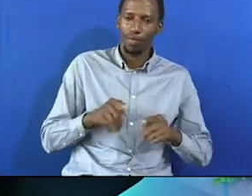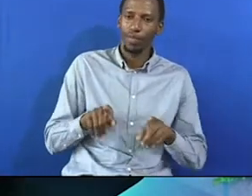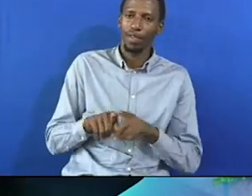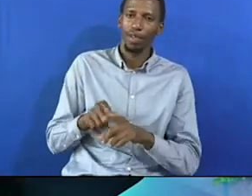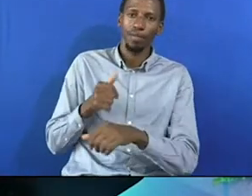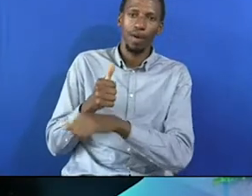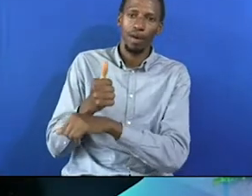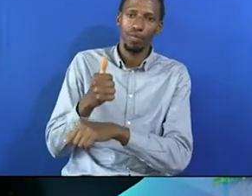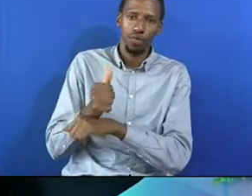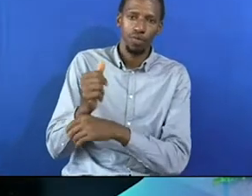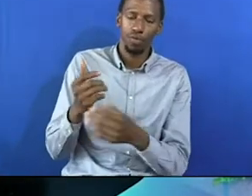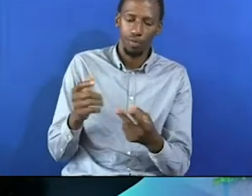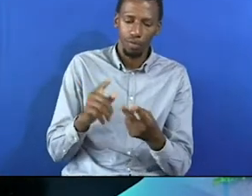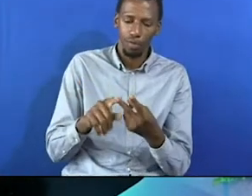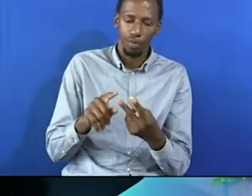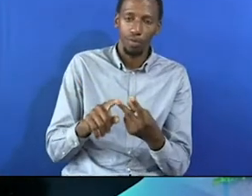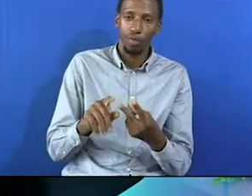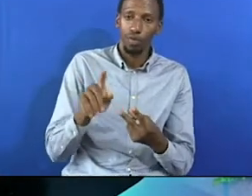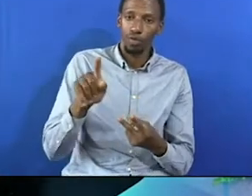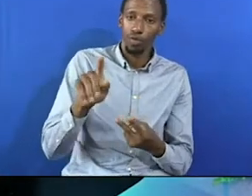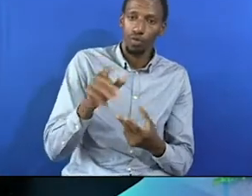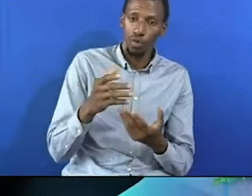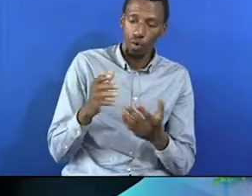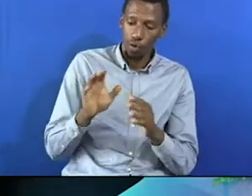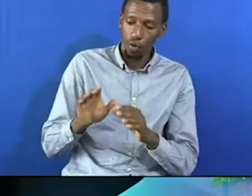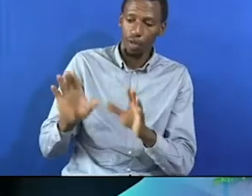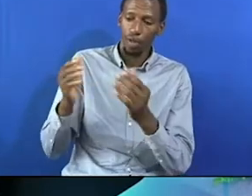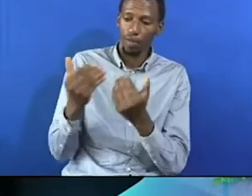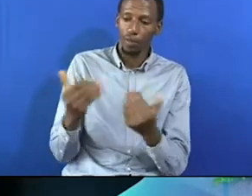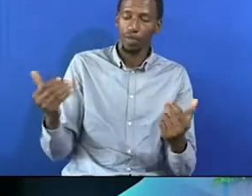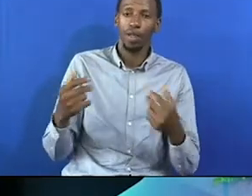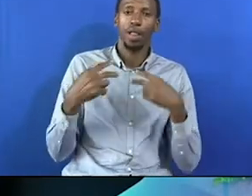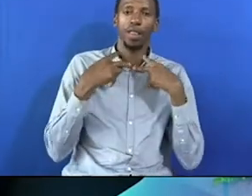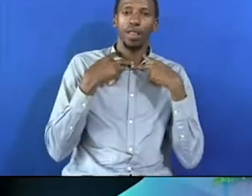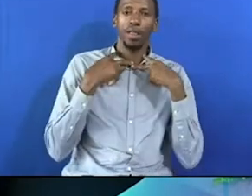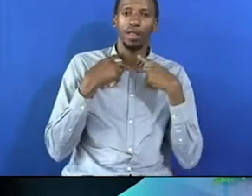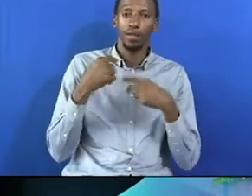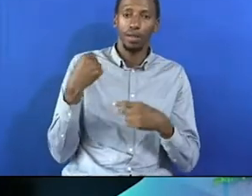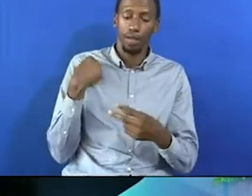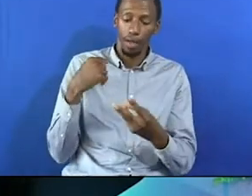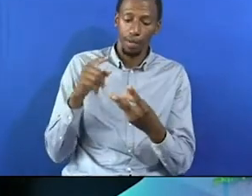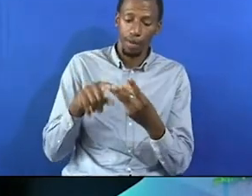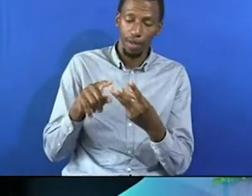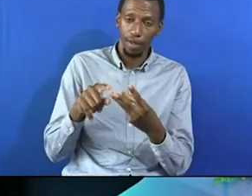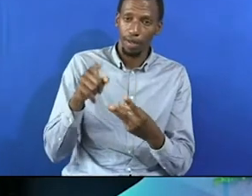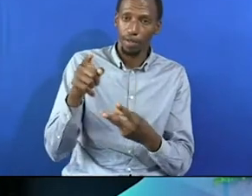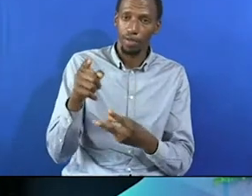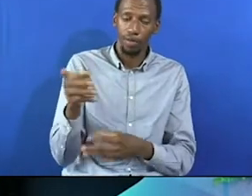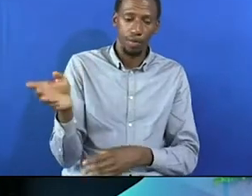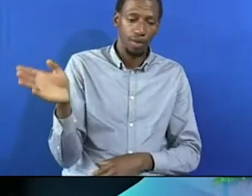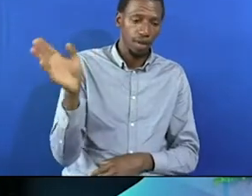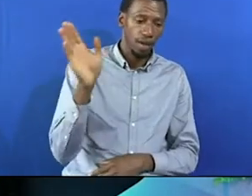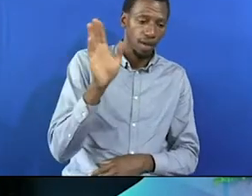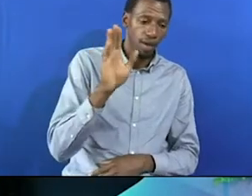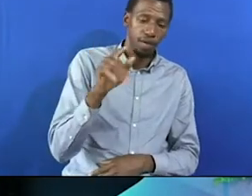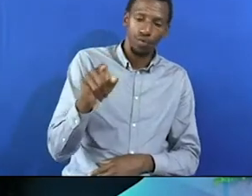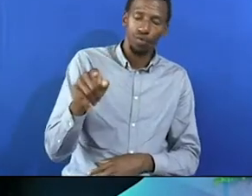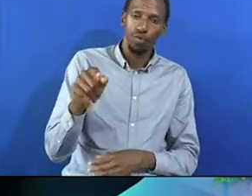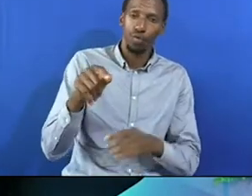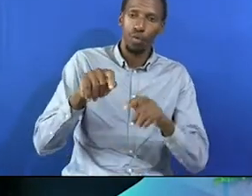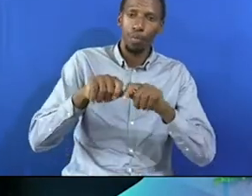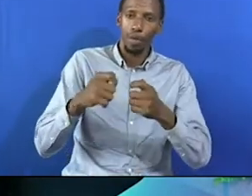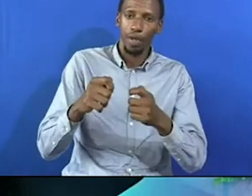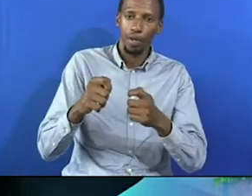two, you leave children stranded. Number three, you go back on the vows you made before